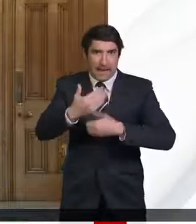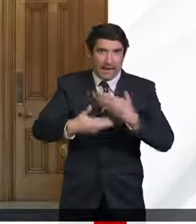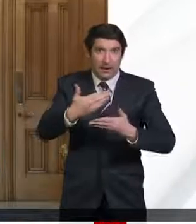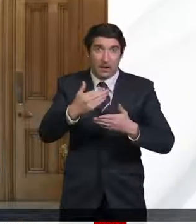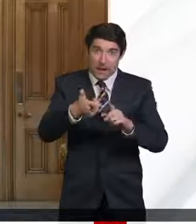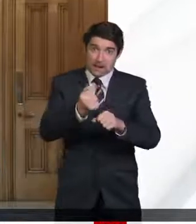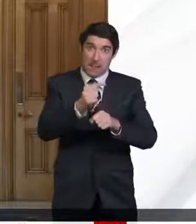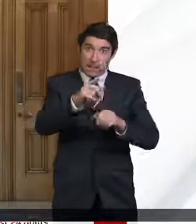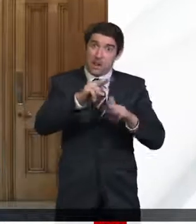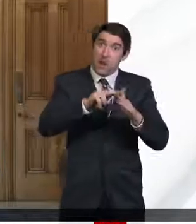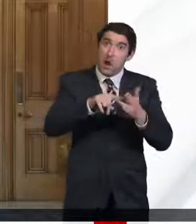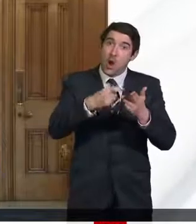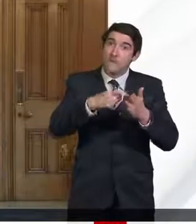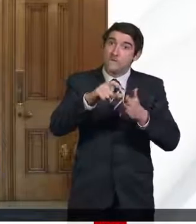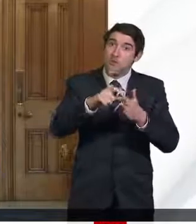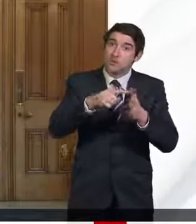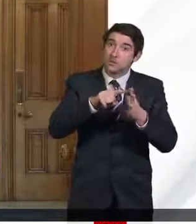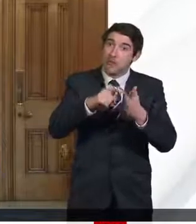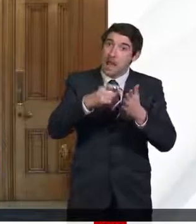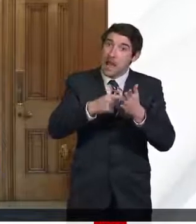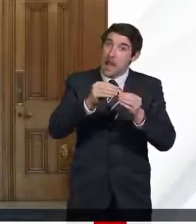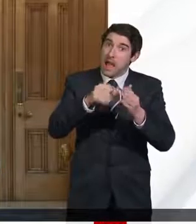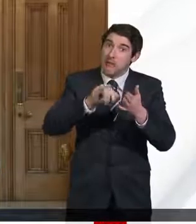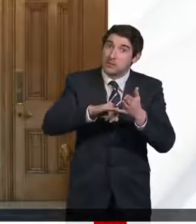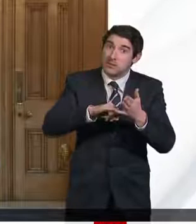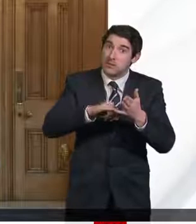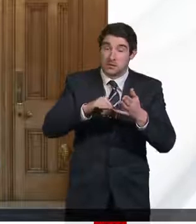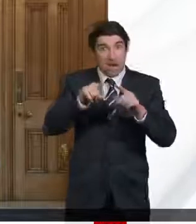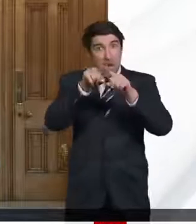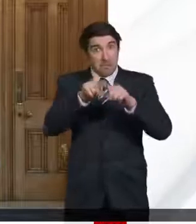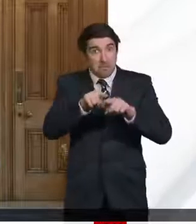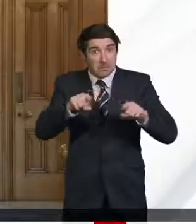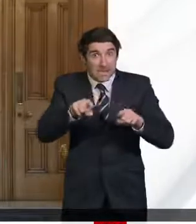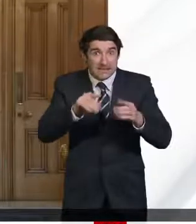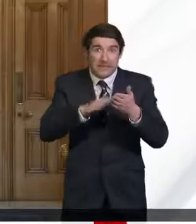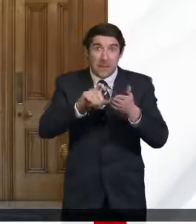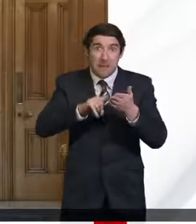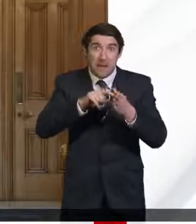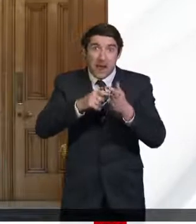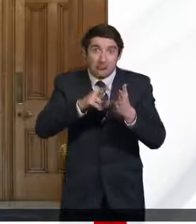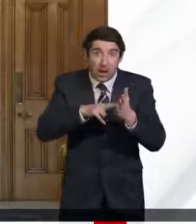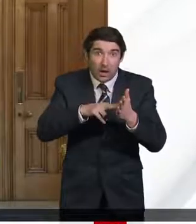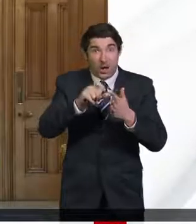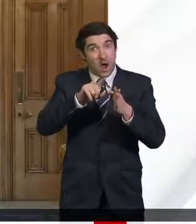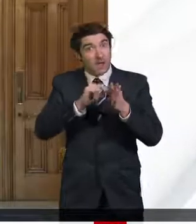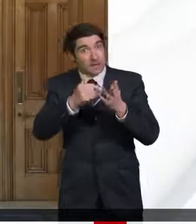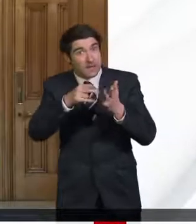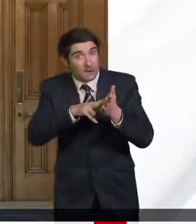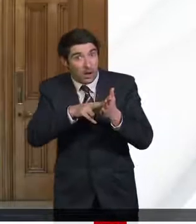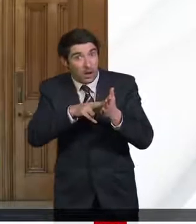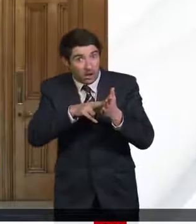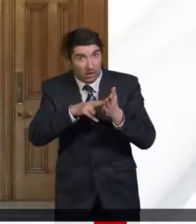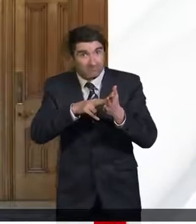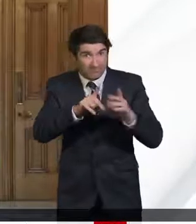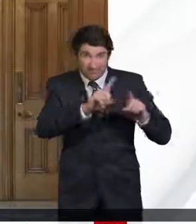Airbus, the Formula One racing teams, including McLaren, GKN Aerospace, and Rolls-Royce and Dyson's. And I can announce